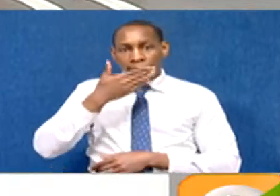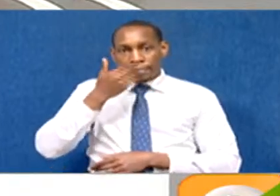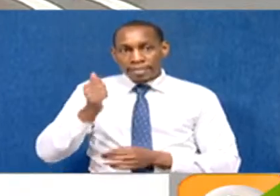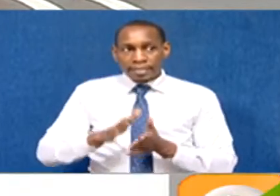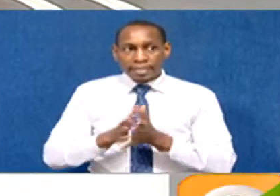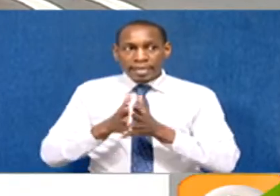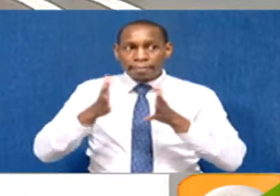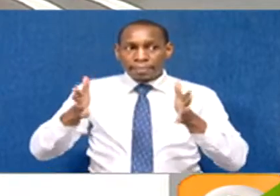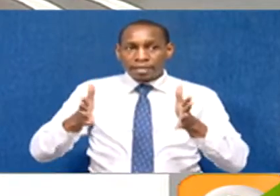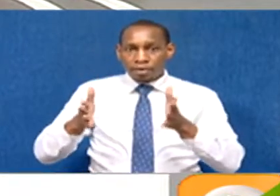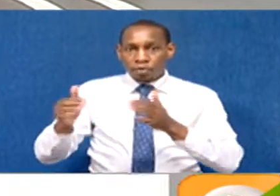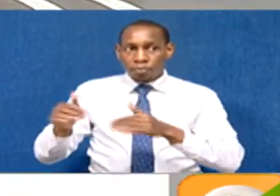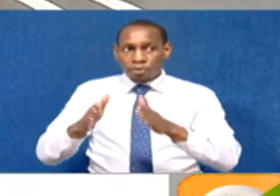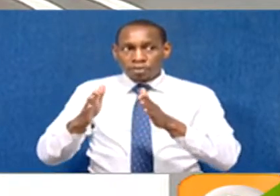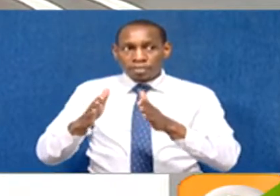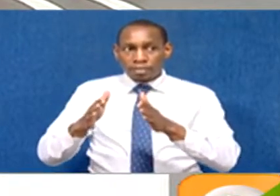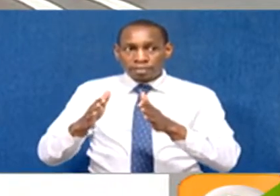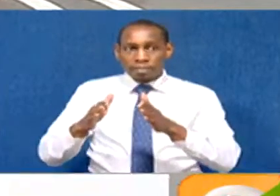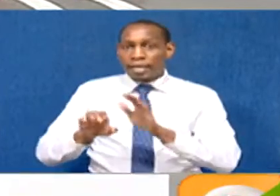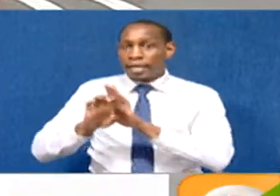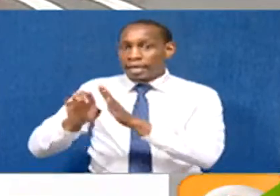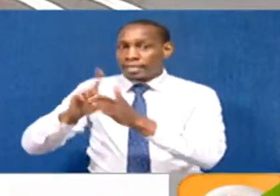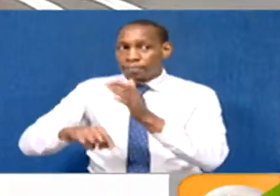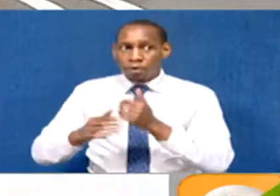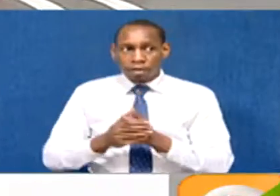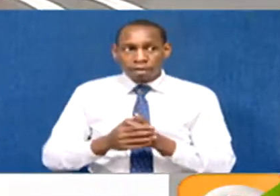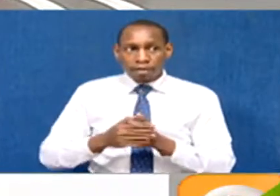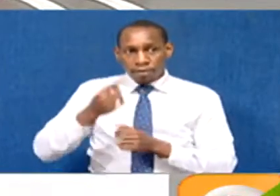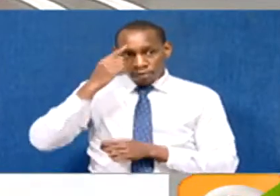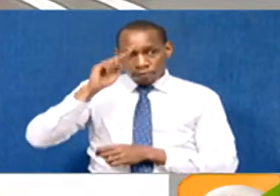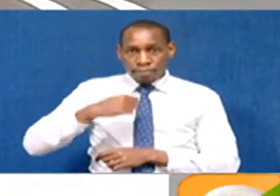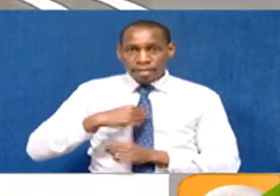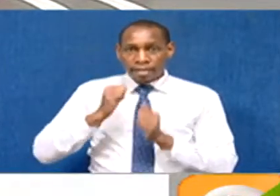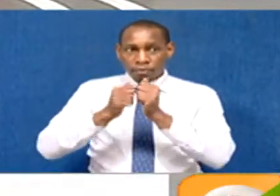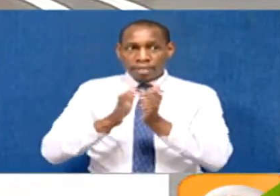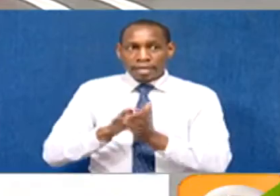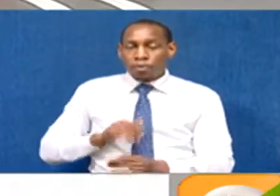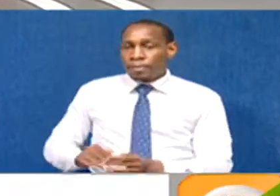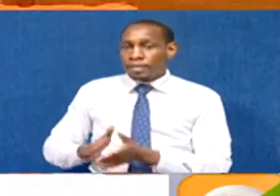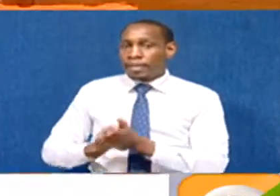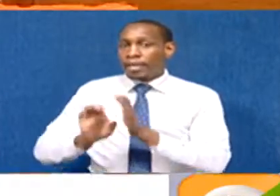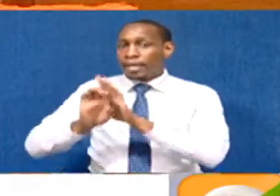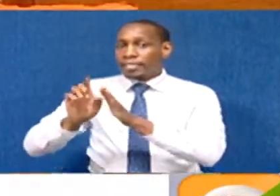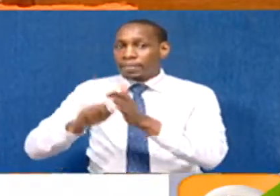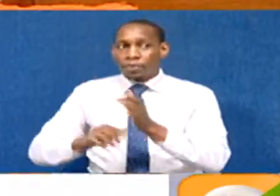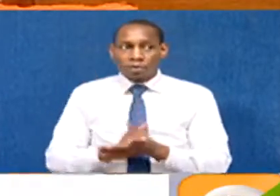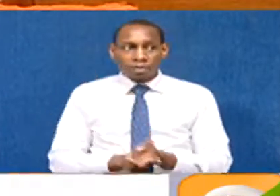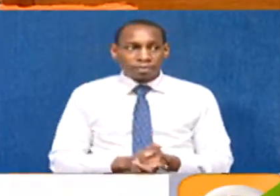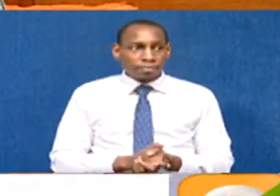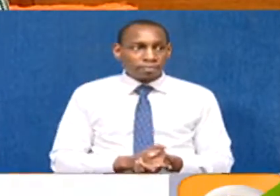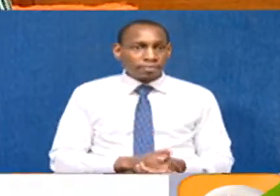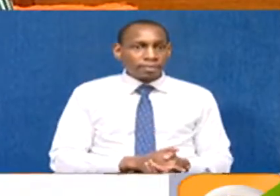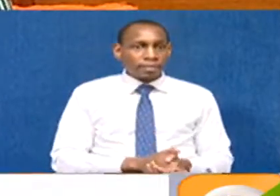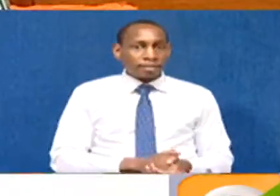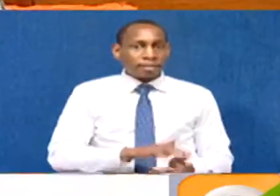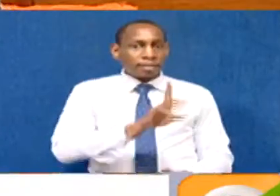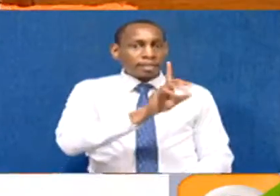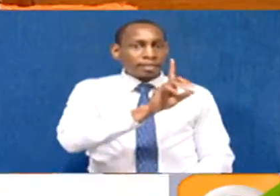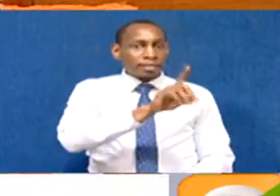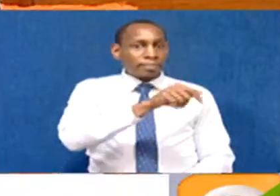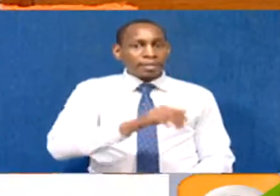bigger spaces, political spaces. Like what? For me and like, for women. Like? DP. Even the